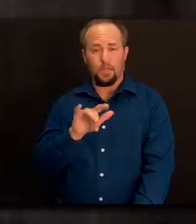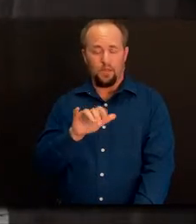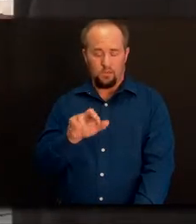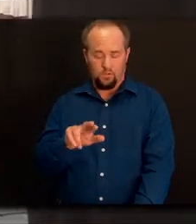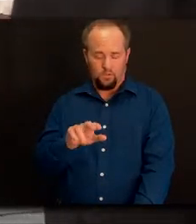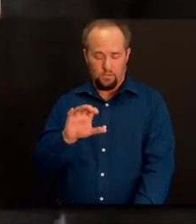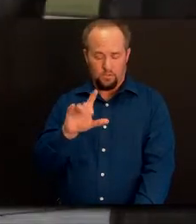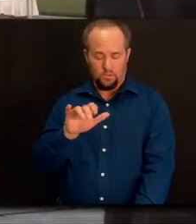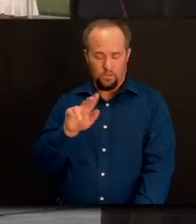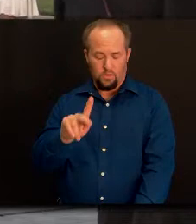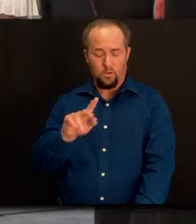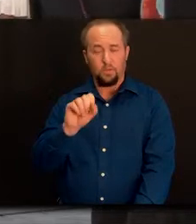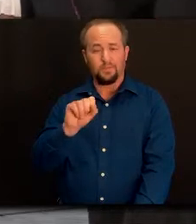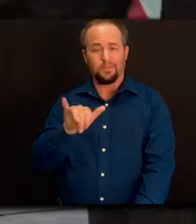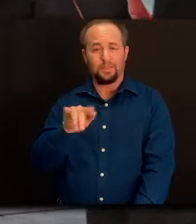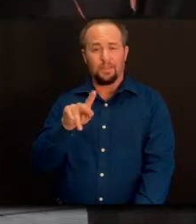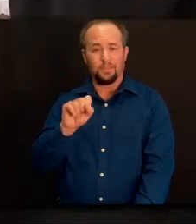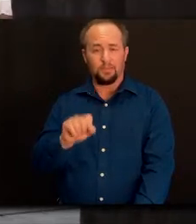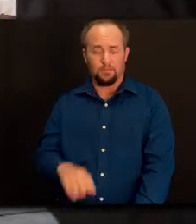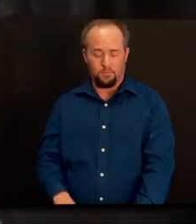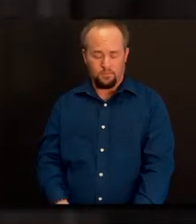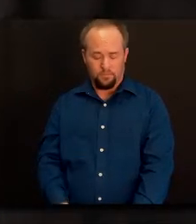Tyler Clark Sykes.